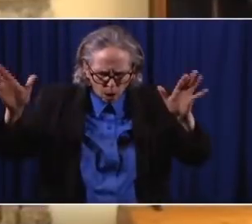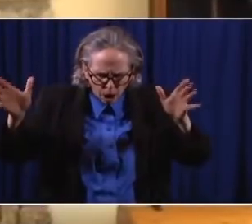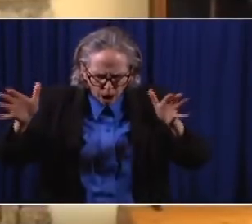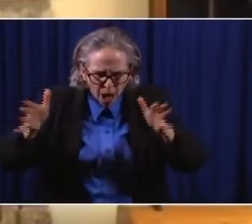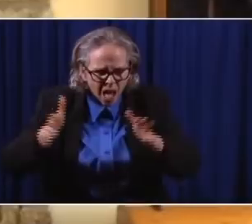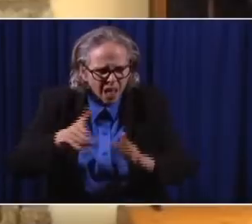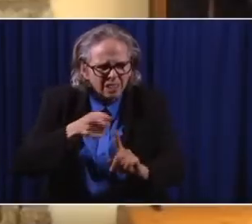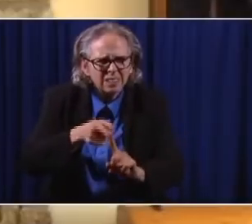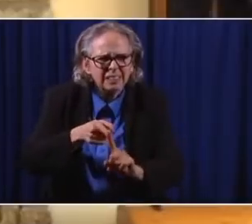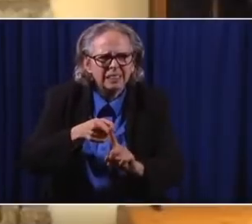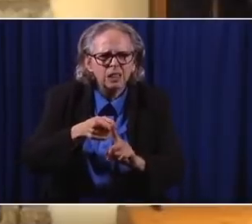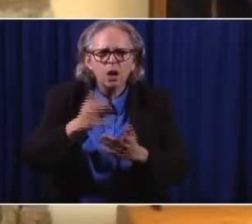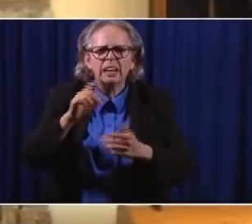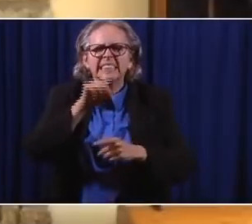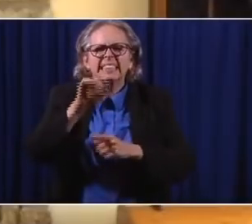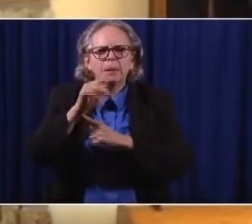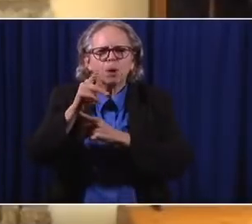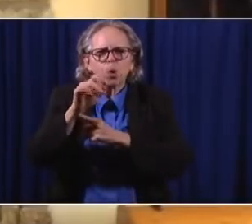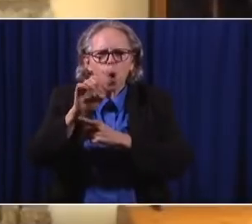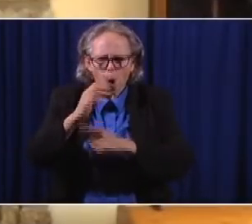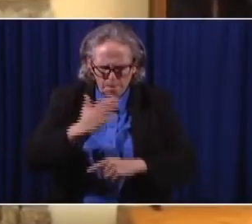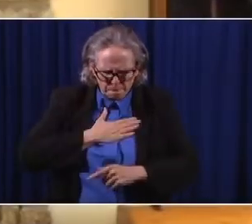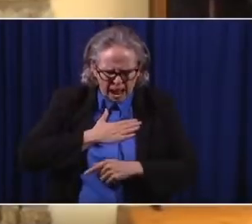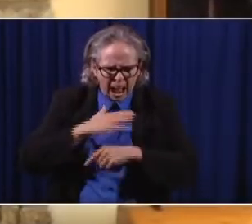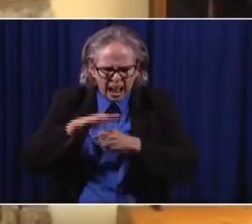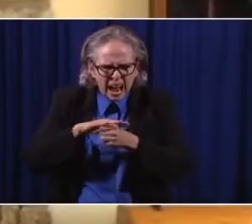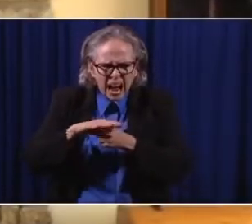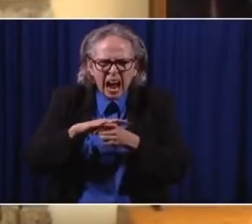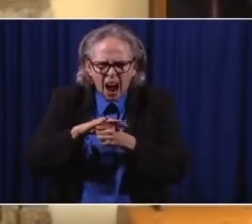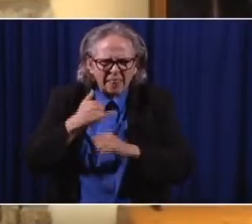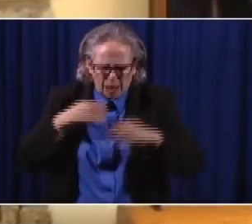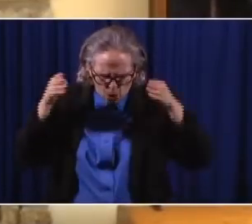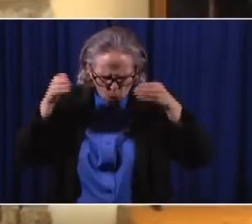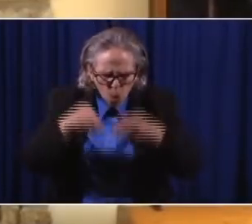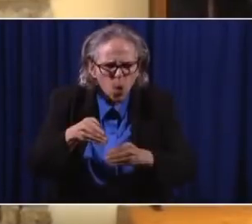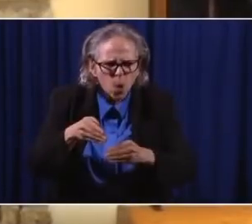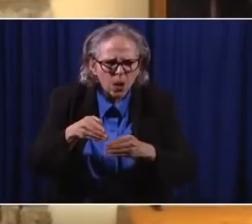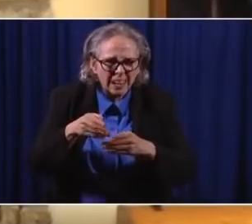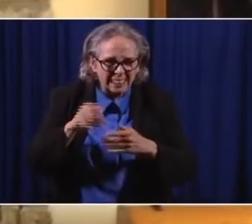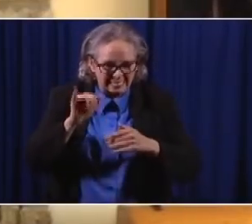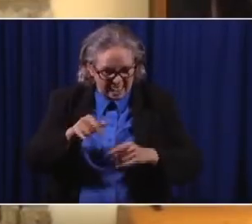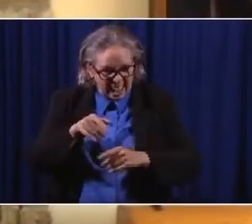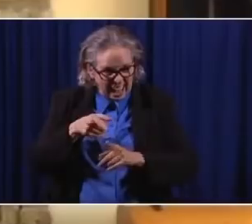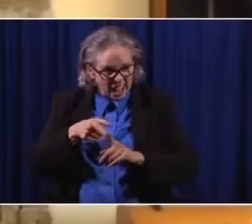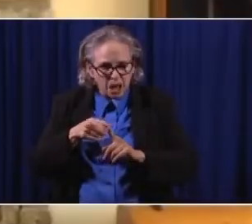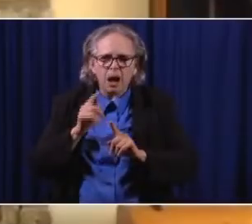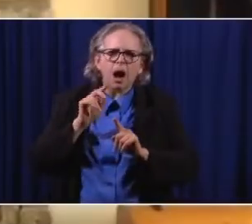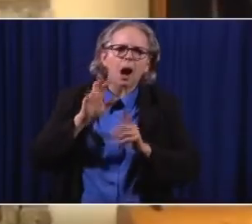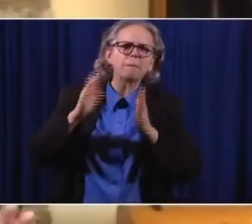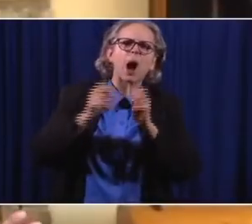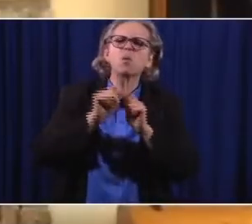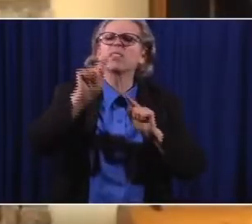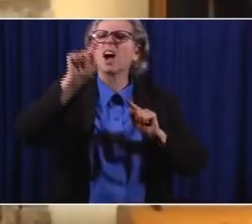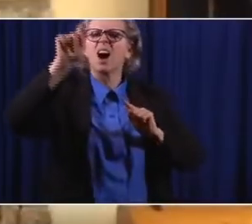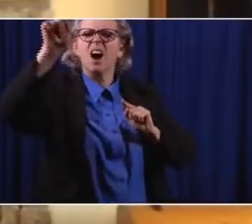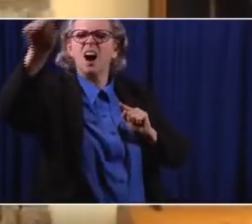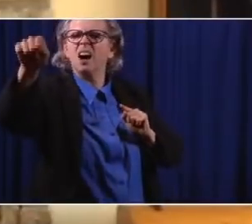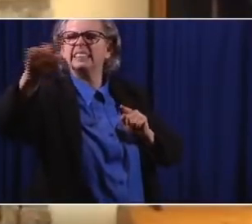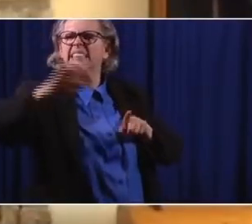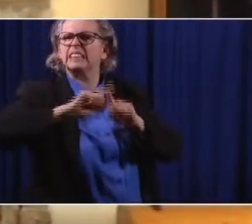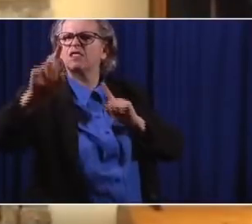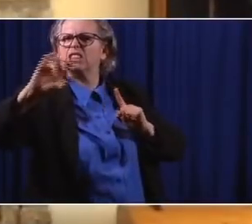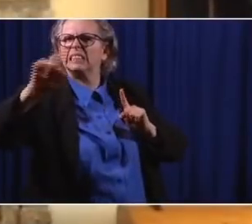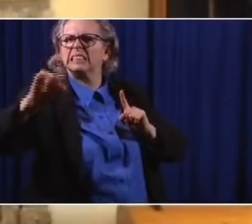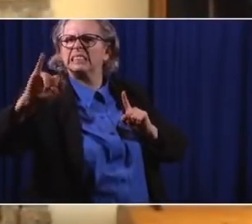what may be happening in one part of the county, it may not be quite reflected the same in the other, although the spread now is just going, is going